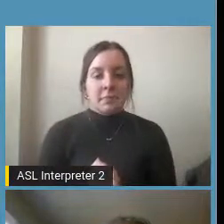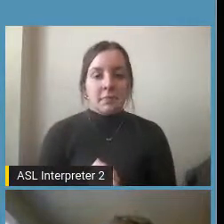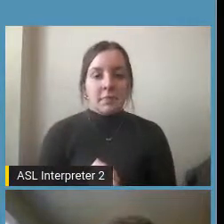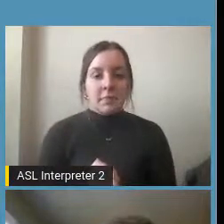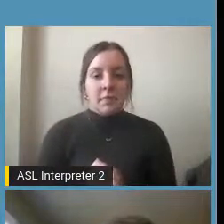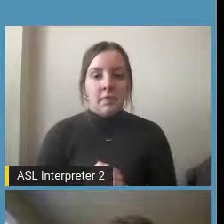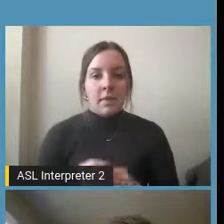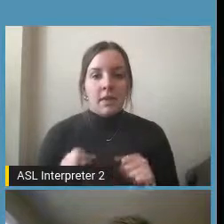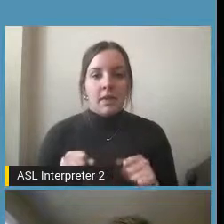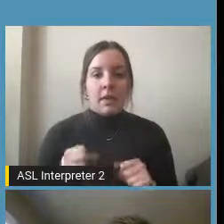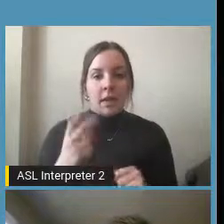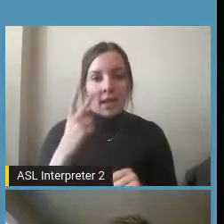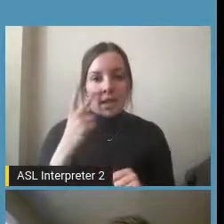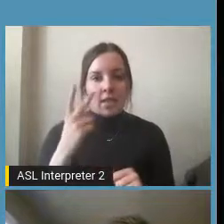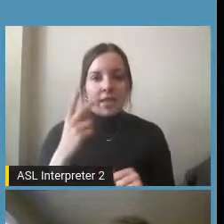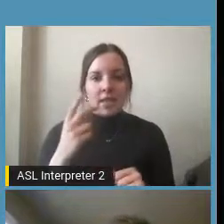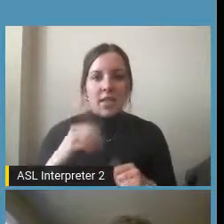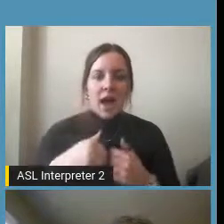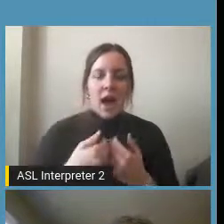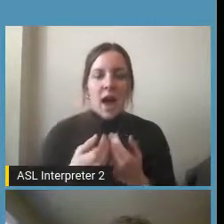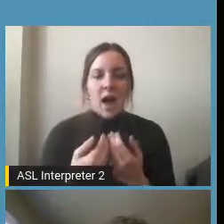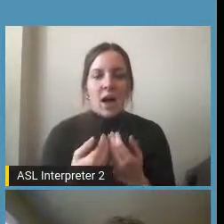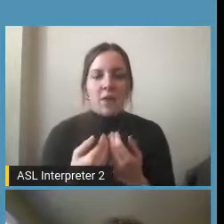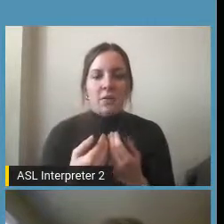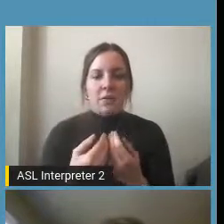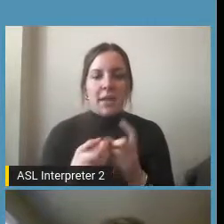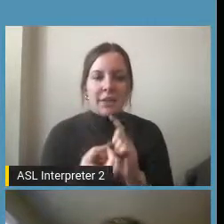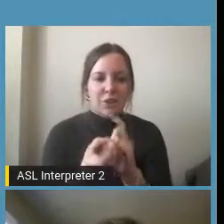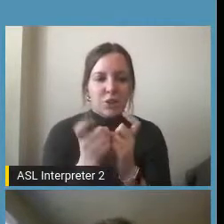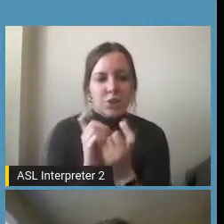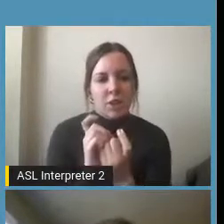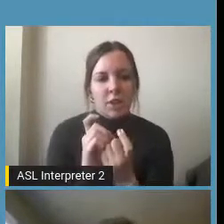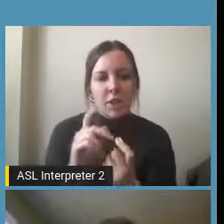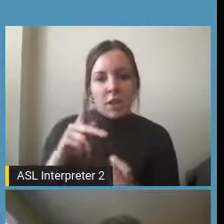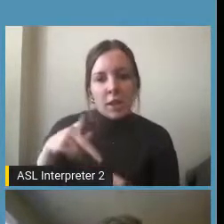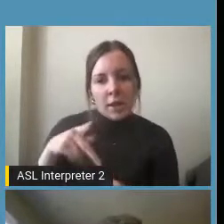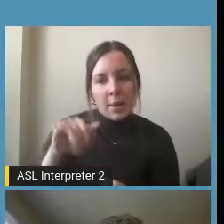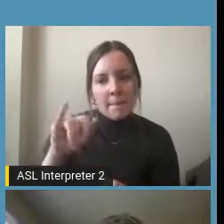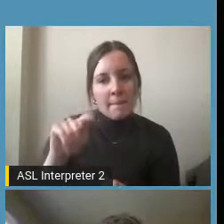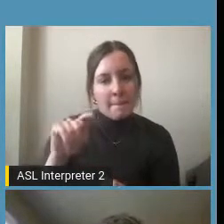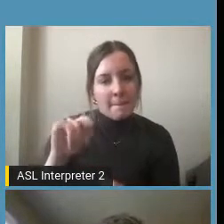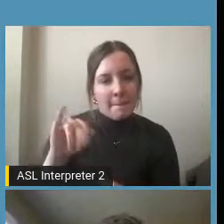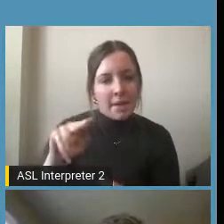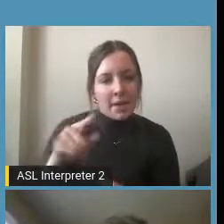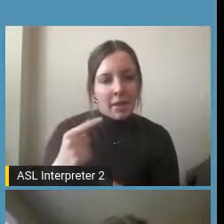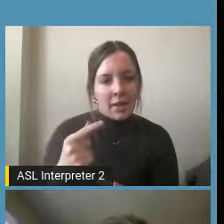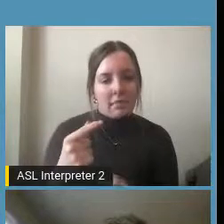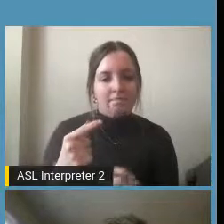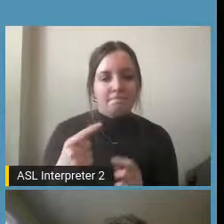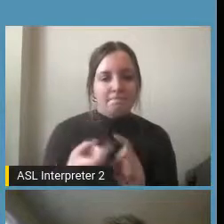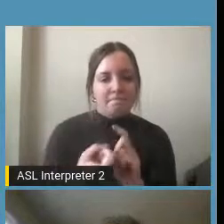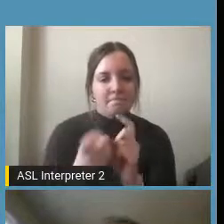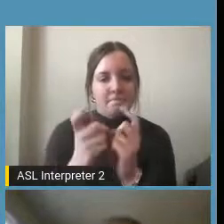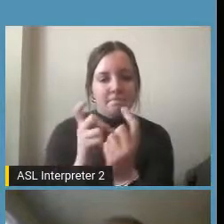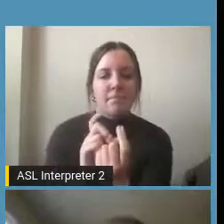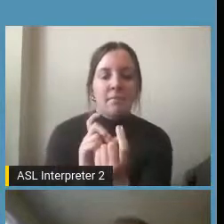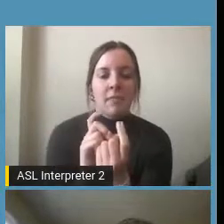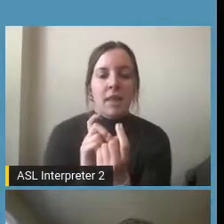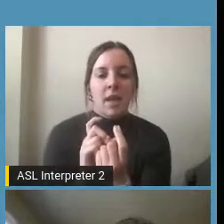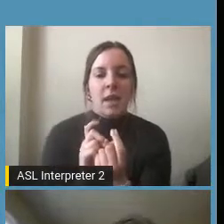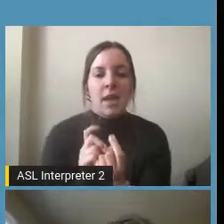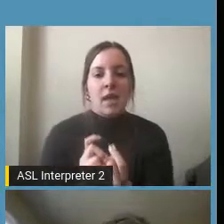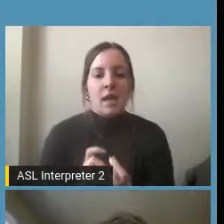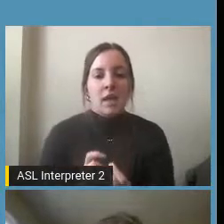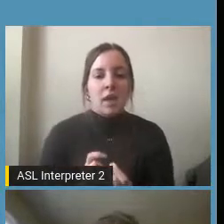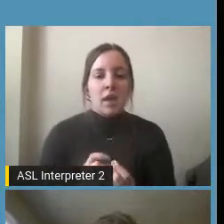was concerned with how much this pitting was occurring and knew that, it's only going to get worse over time. And that applies to the